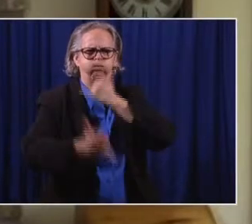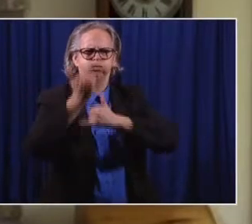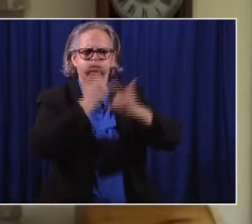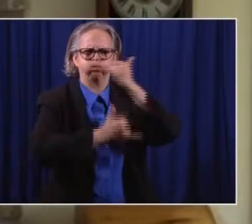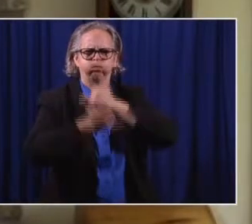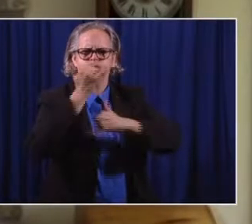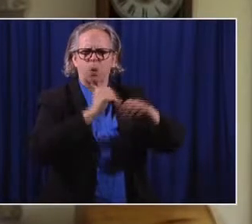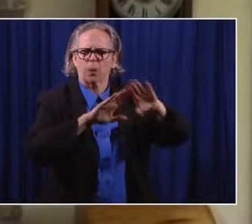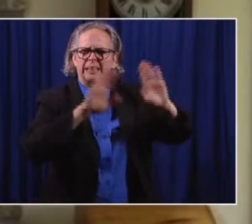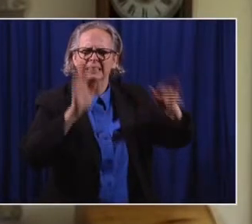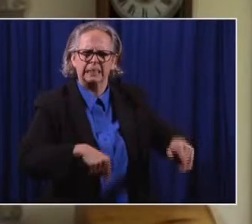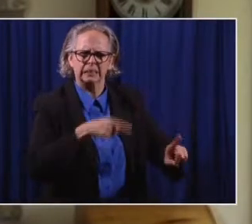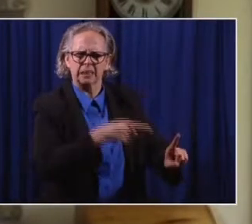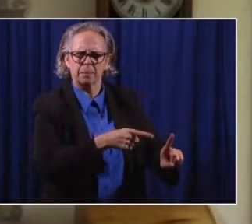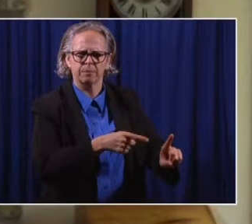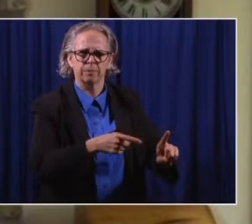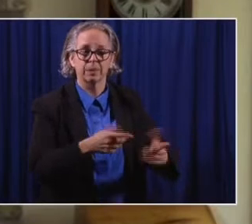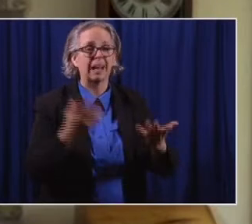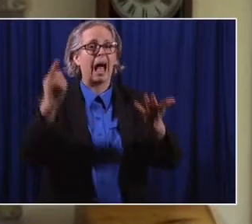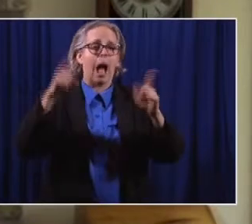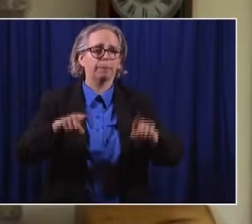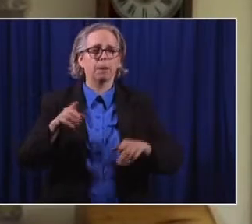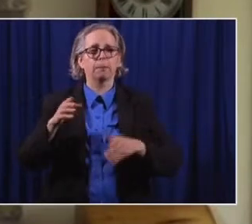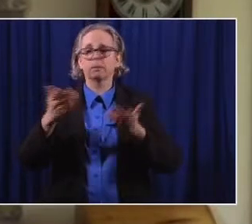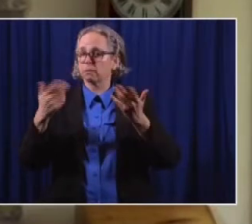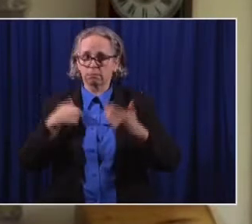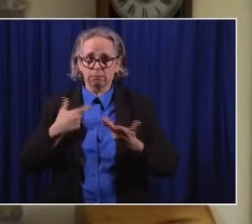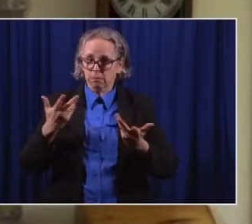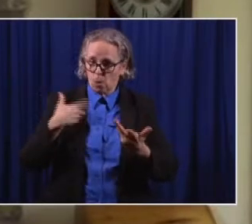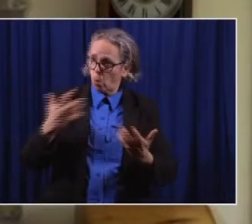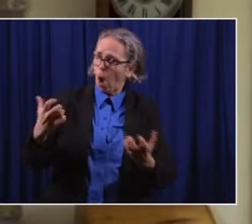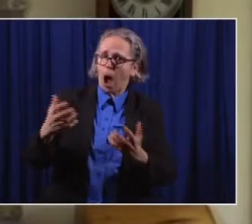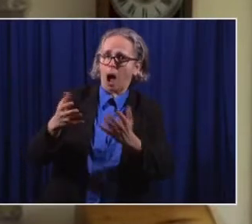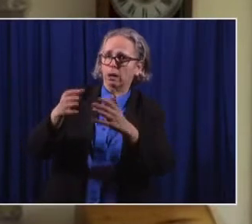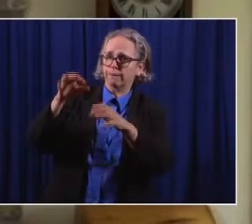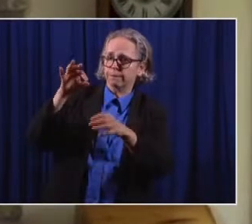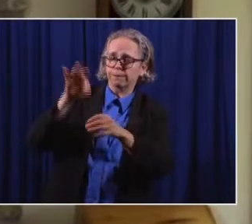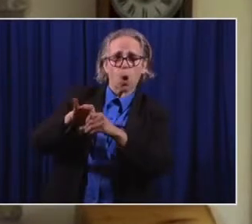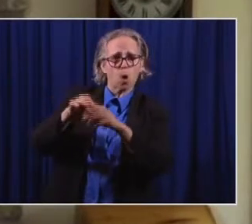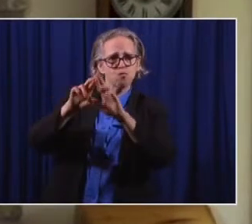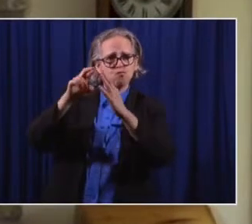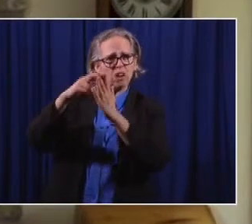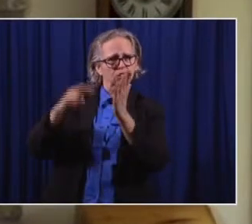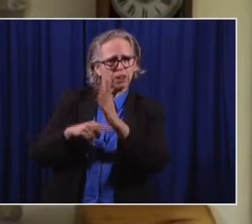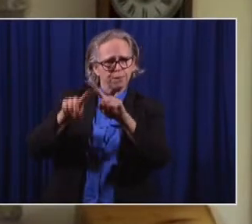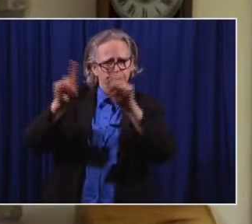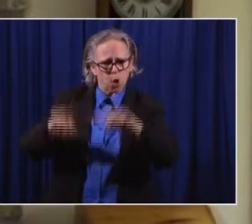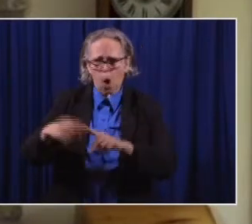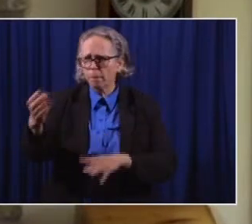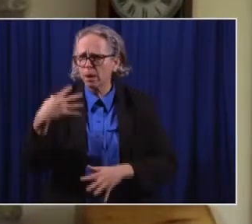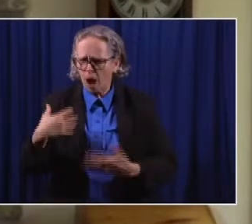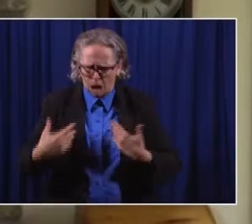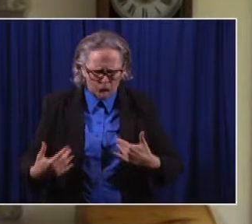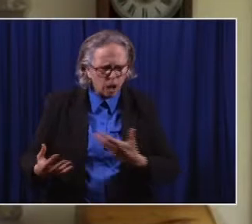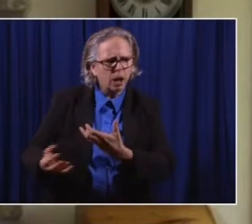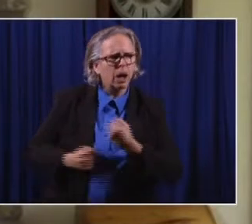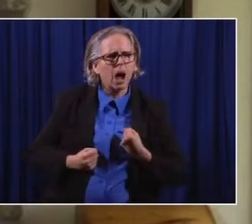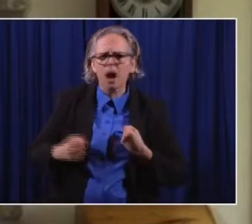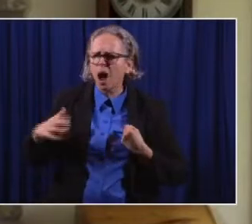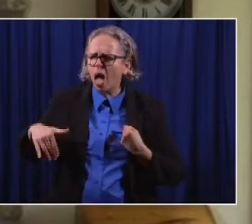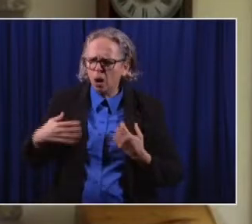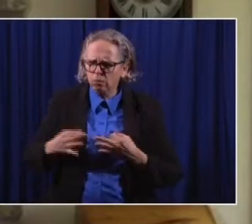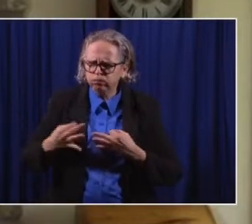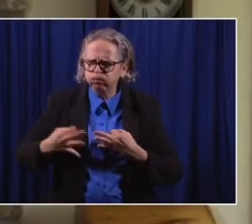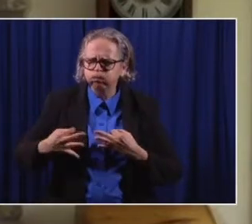registration form at that particular time did not get sent a form.